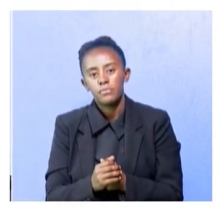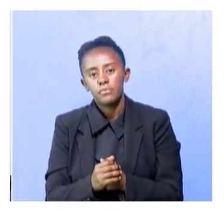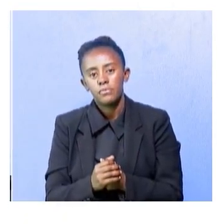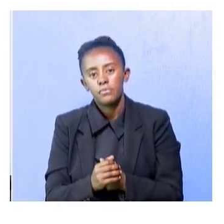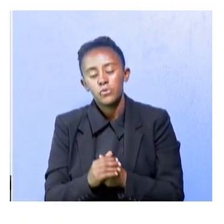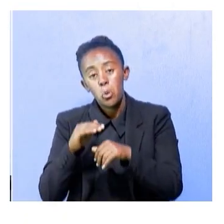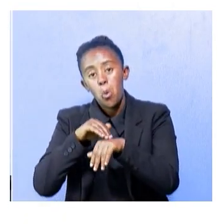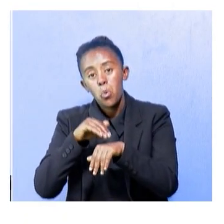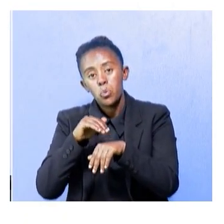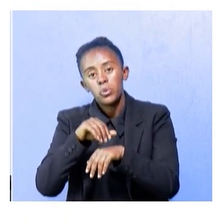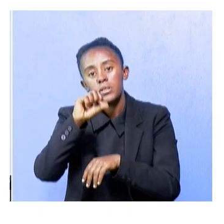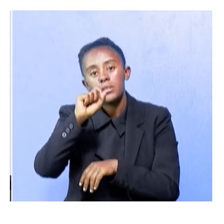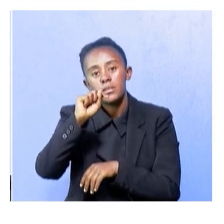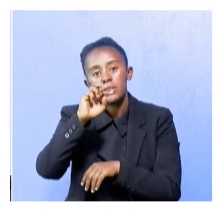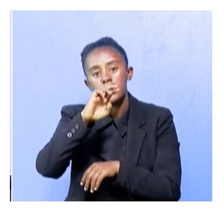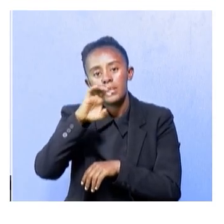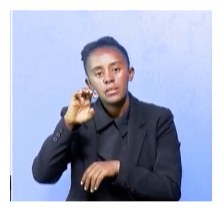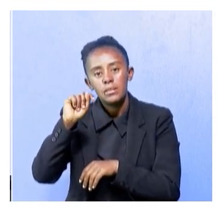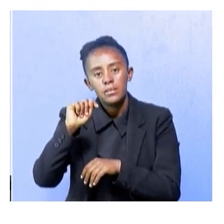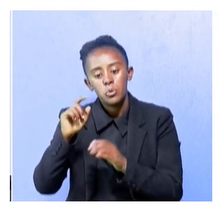on the street.